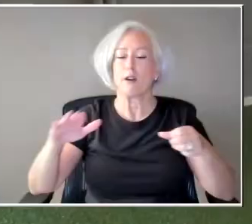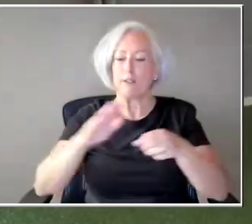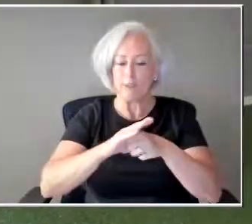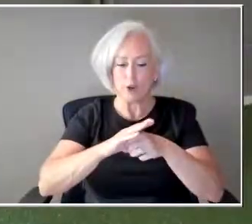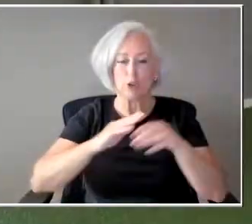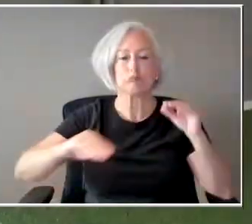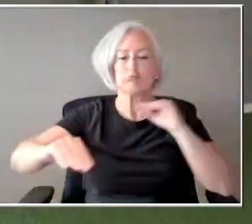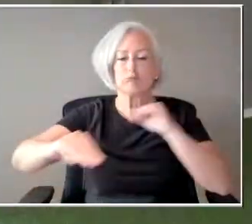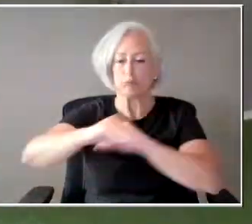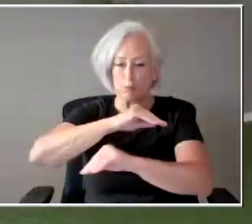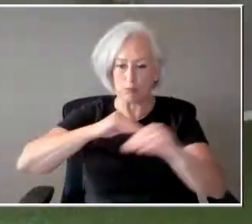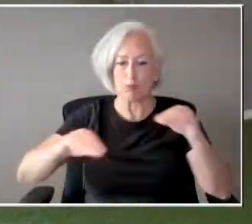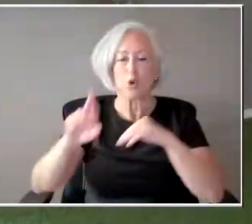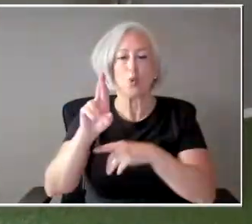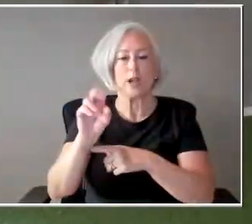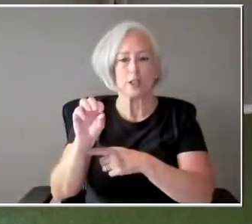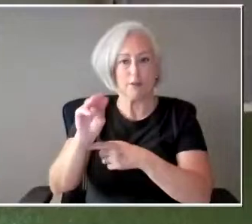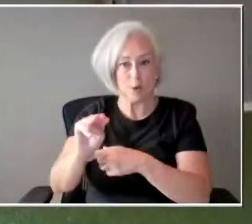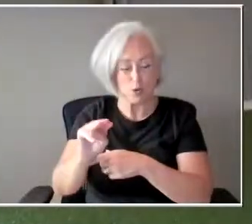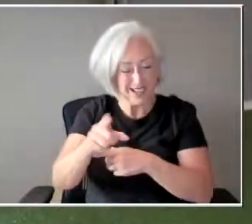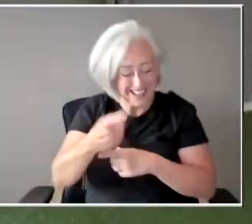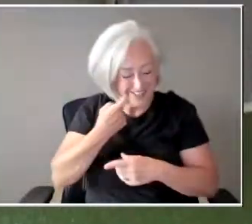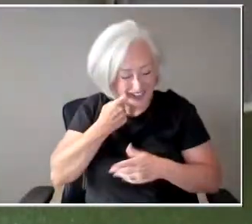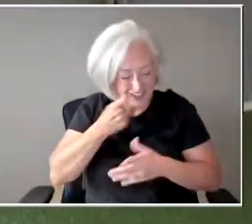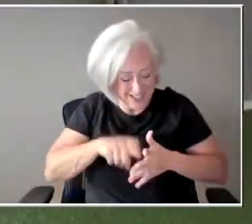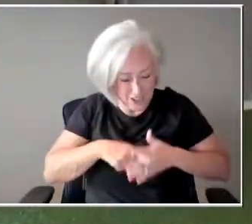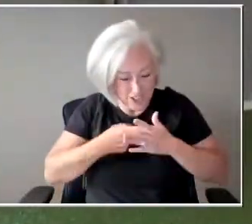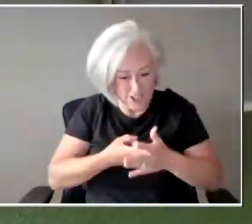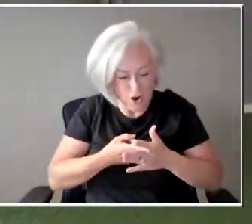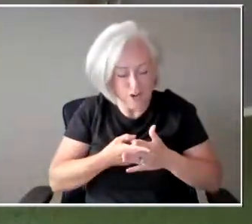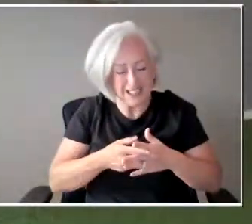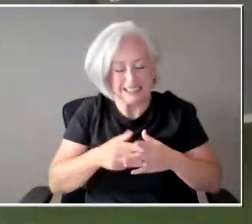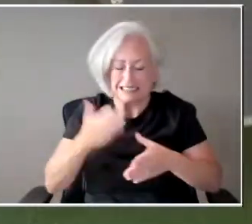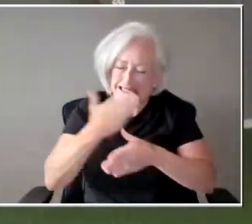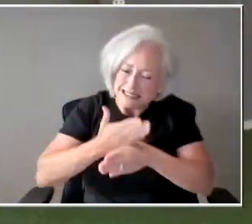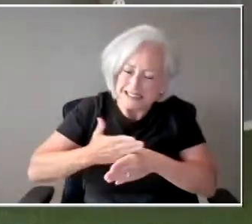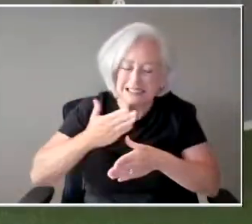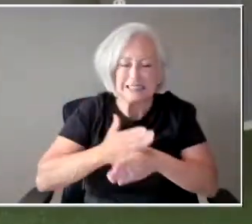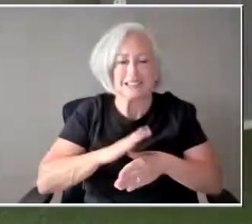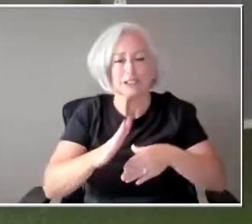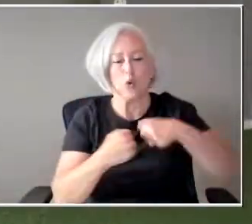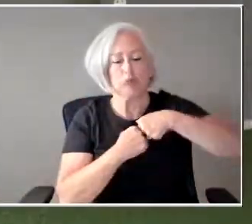this is bothering your knees or if you feel any tension, you do not have to go into that full deep range of motion.